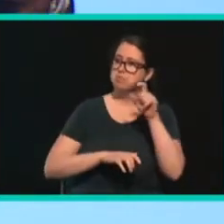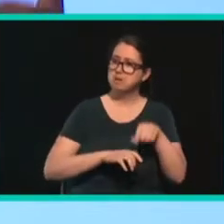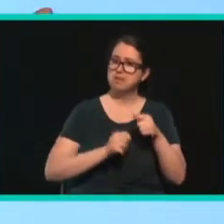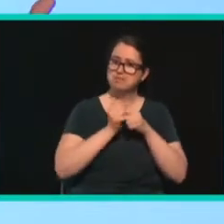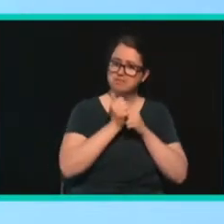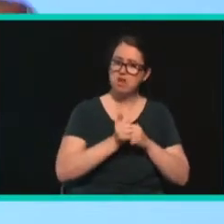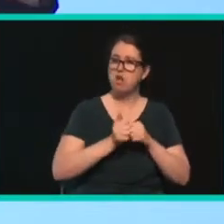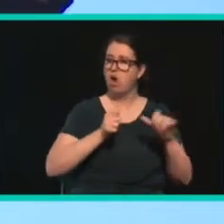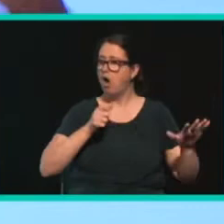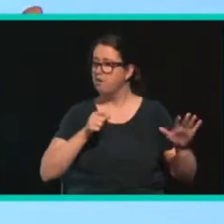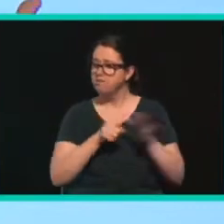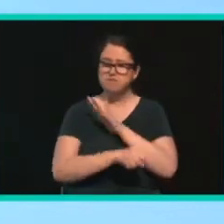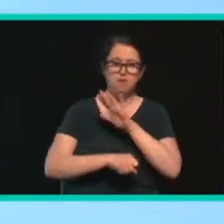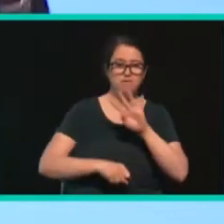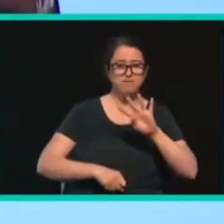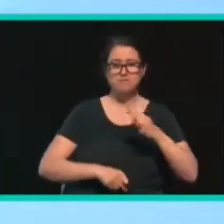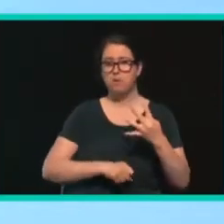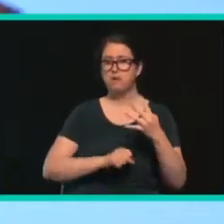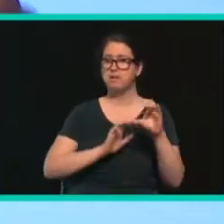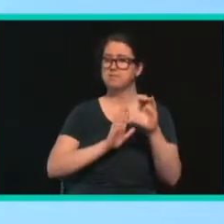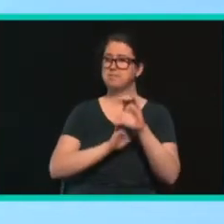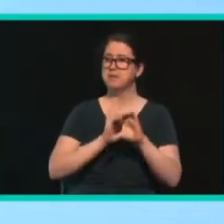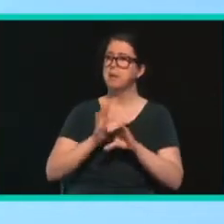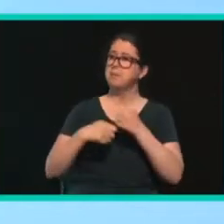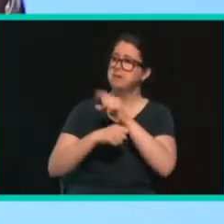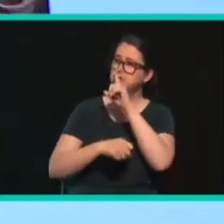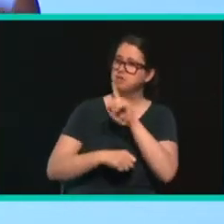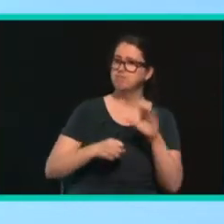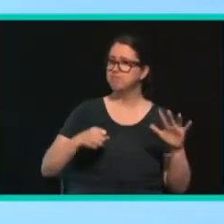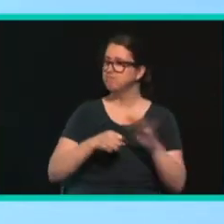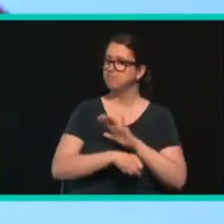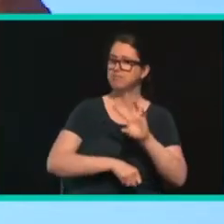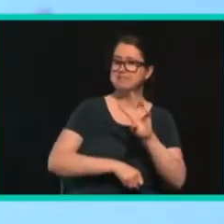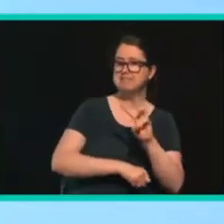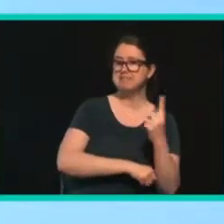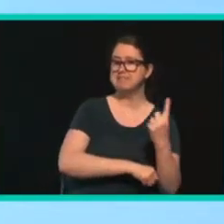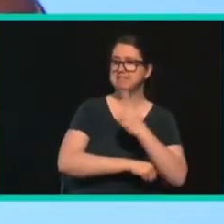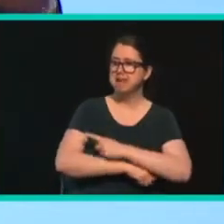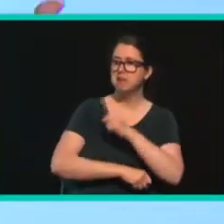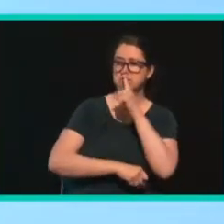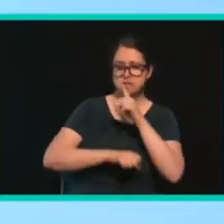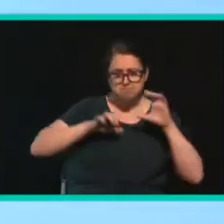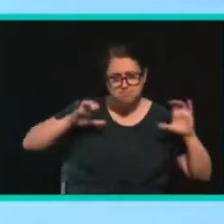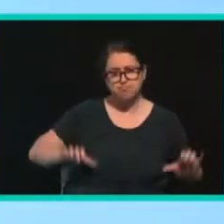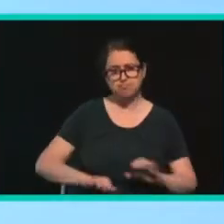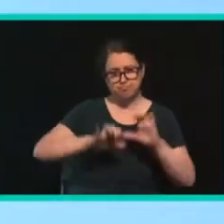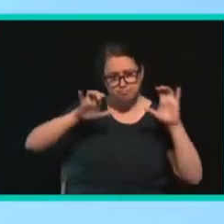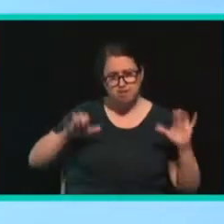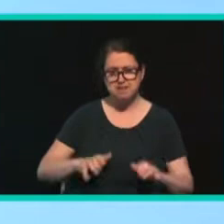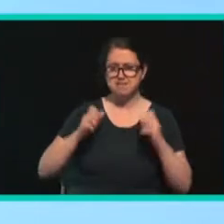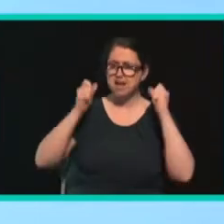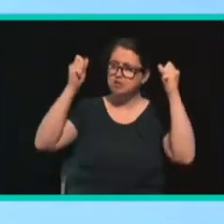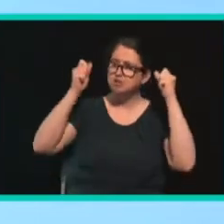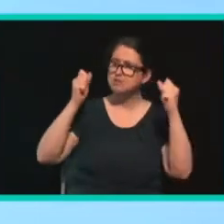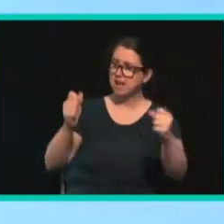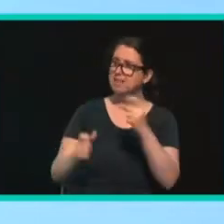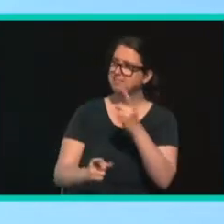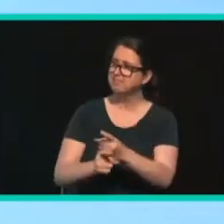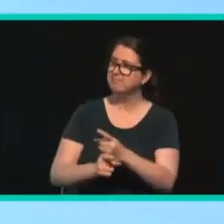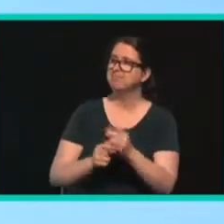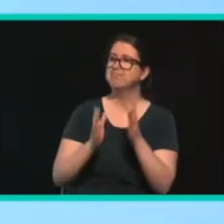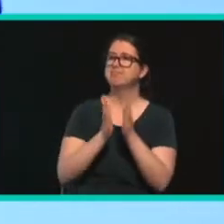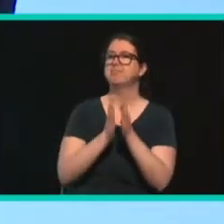and ensure that we get 6 days of vigorous physical exertion.